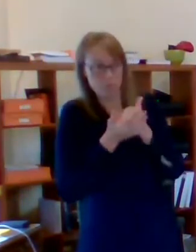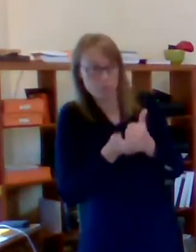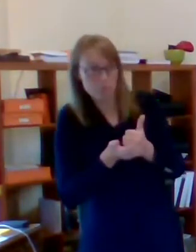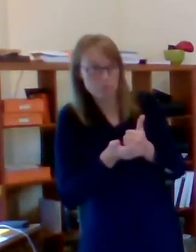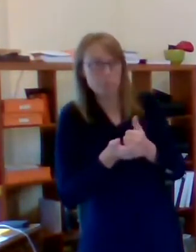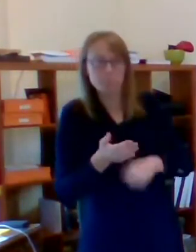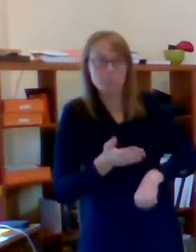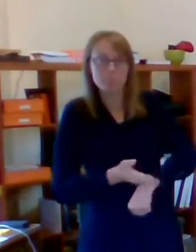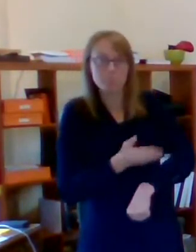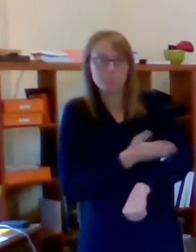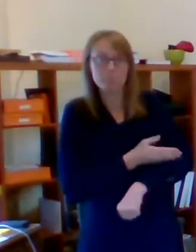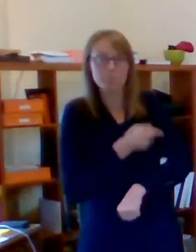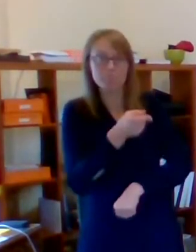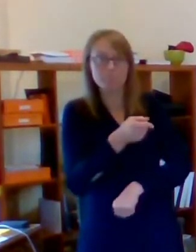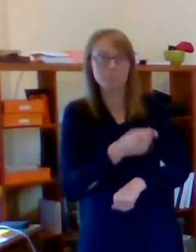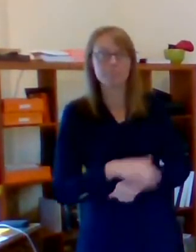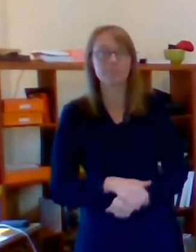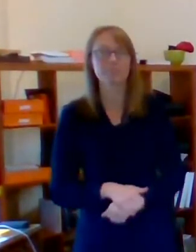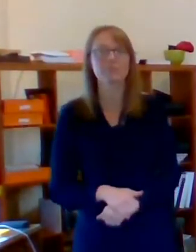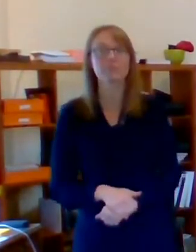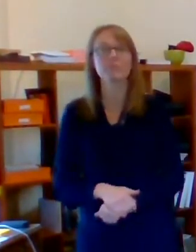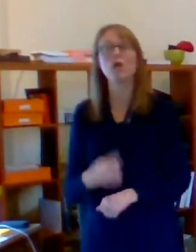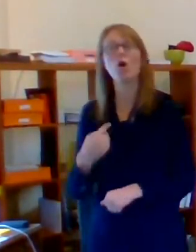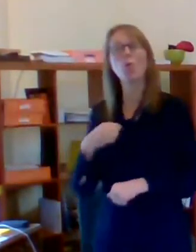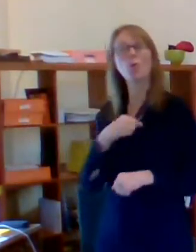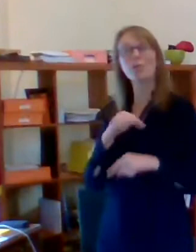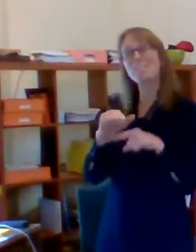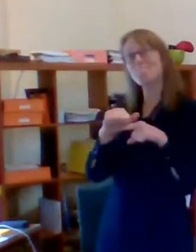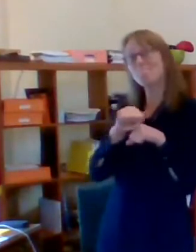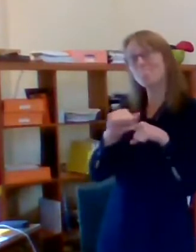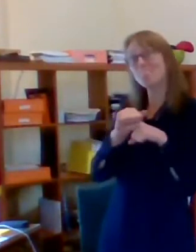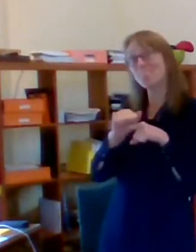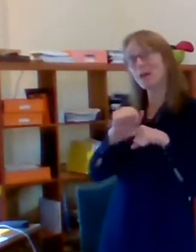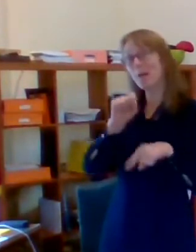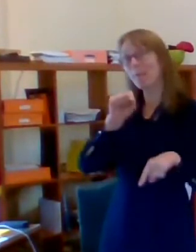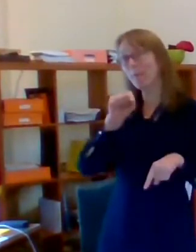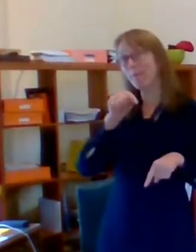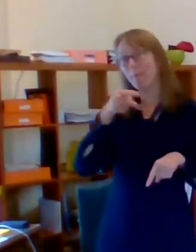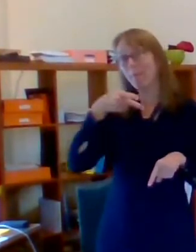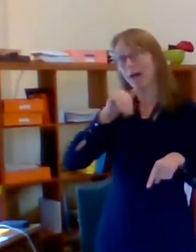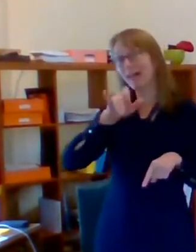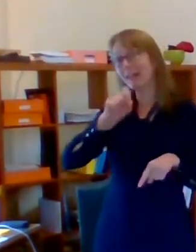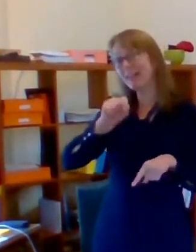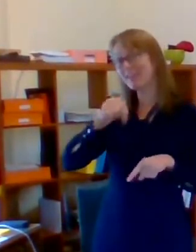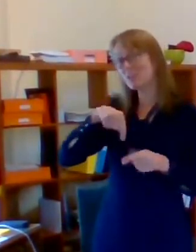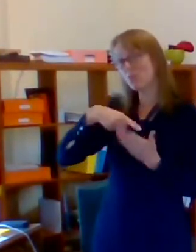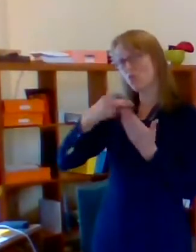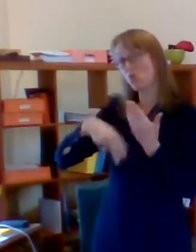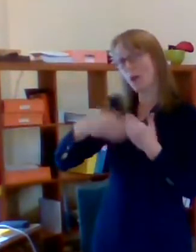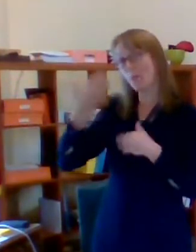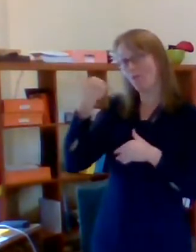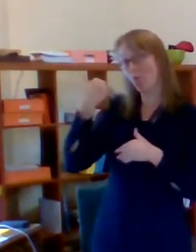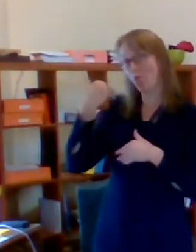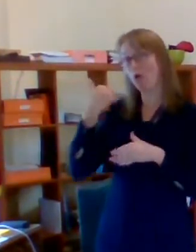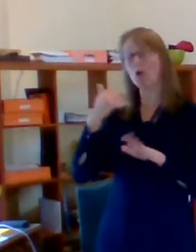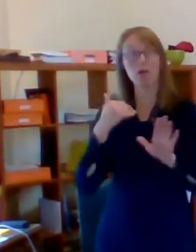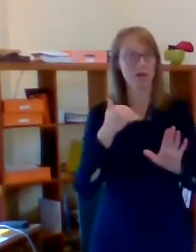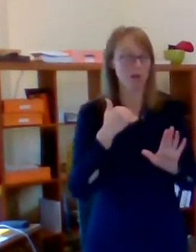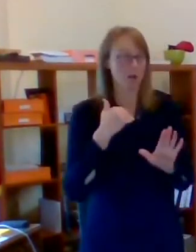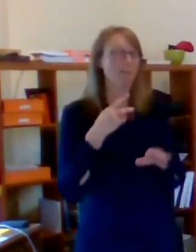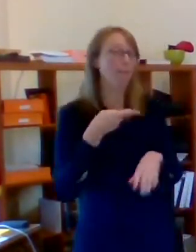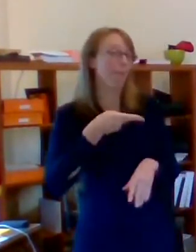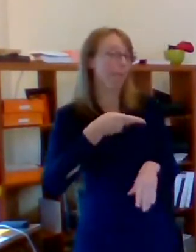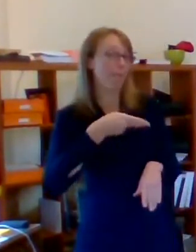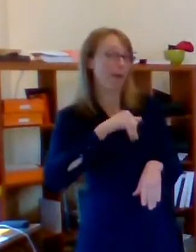this program previously. We piloted cops and clinicians, but we didn't pilot the